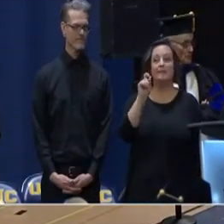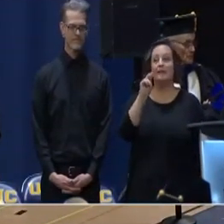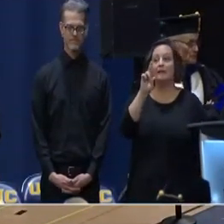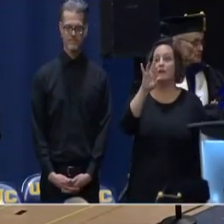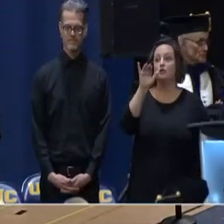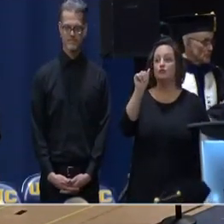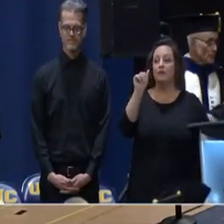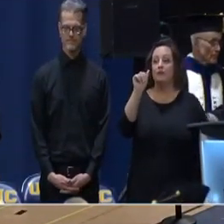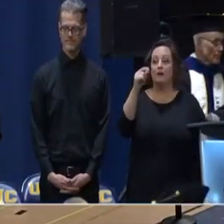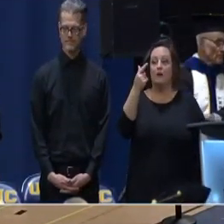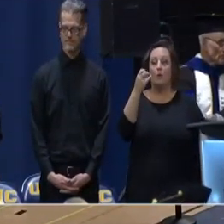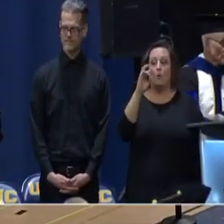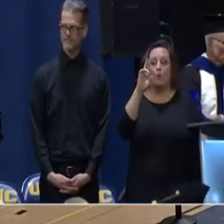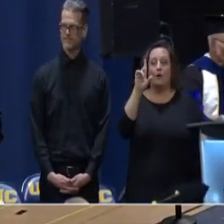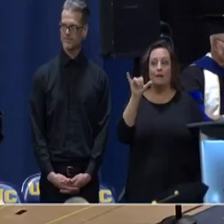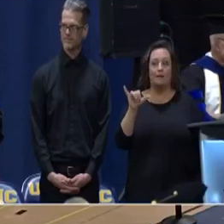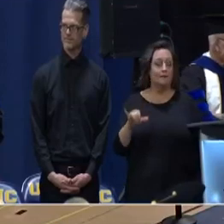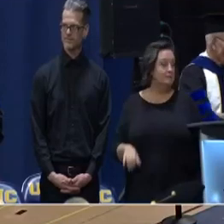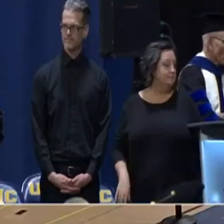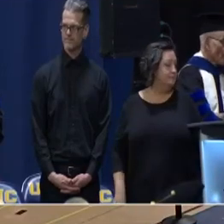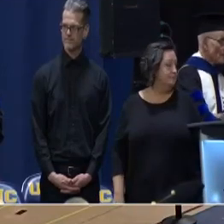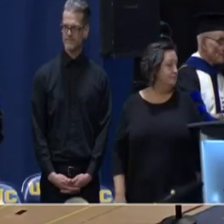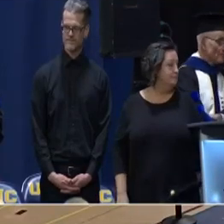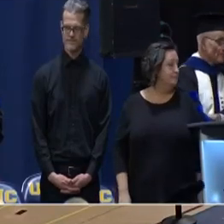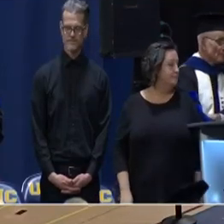Katrina Gorley.